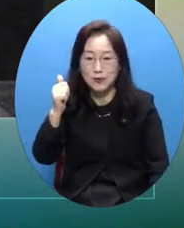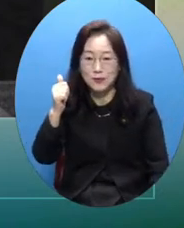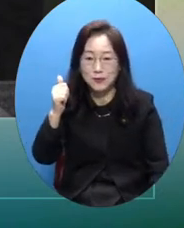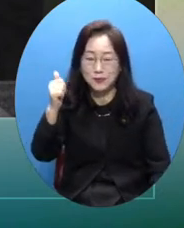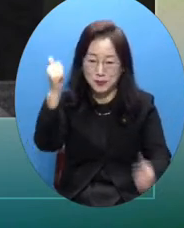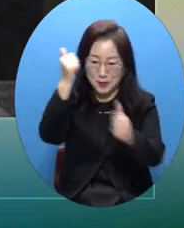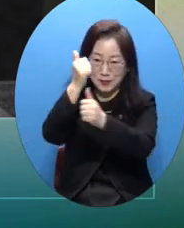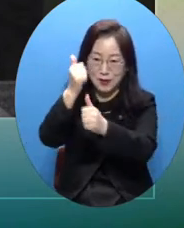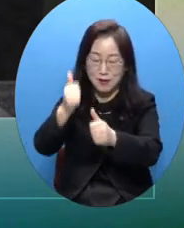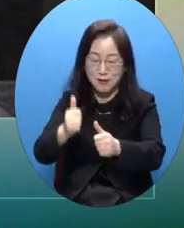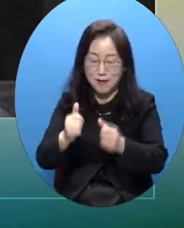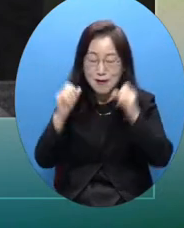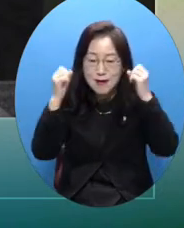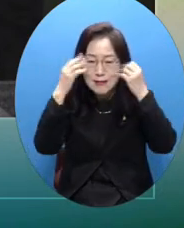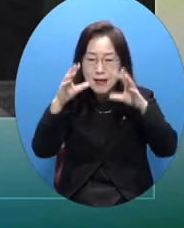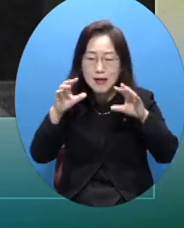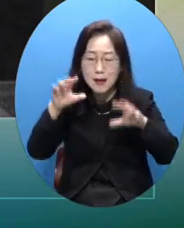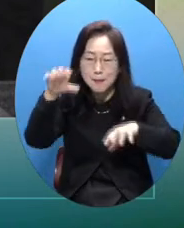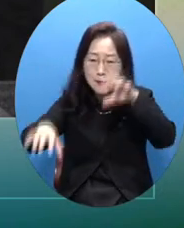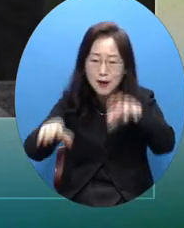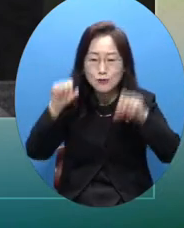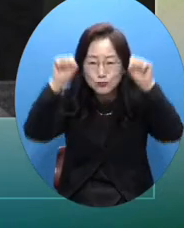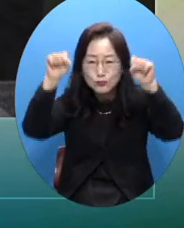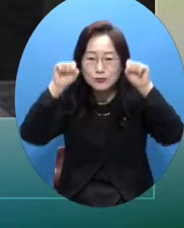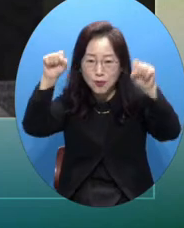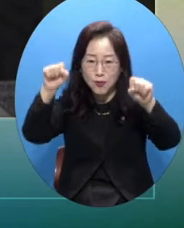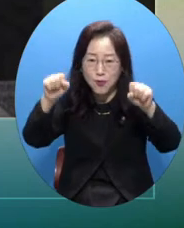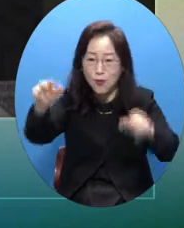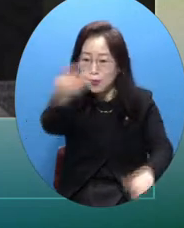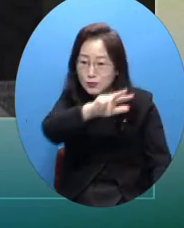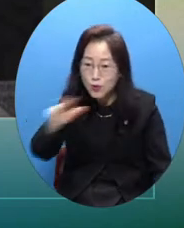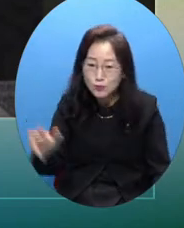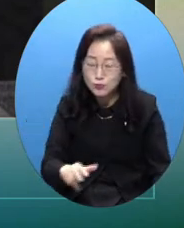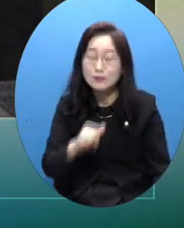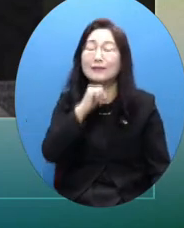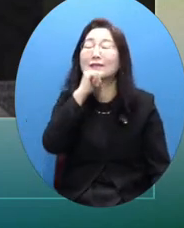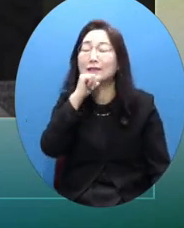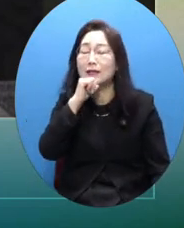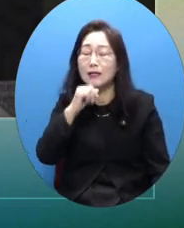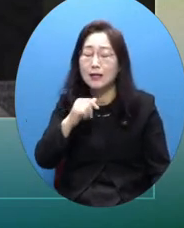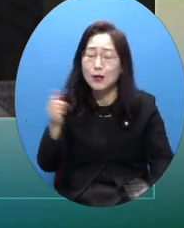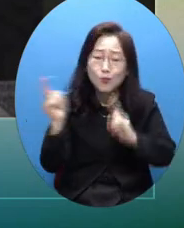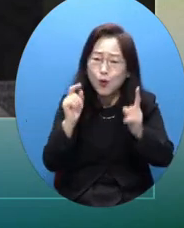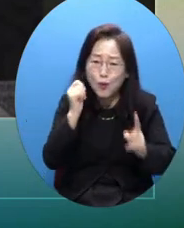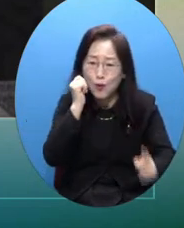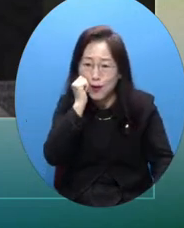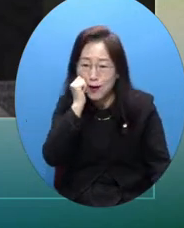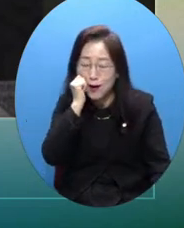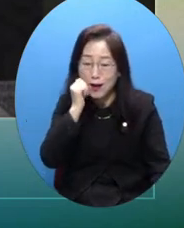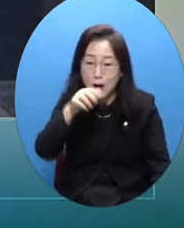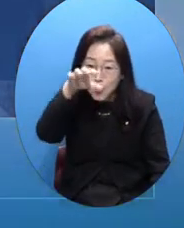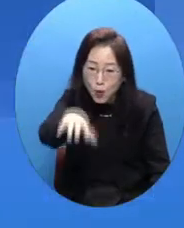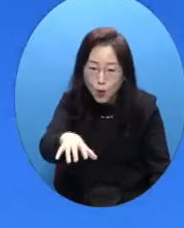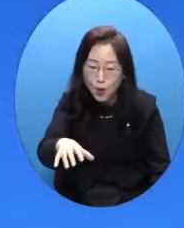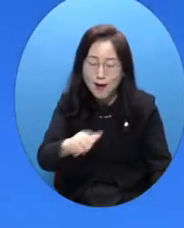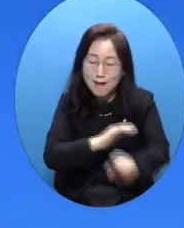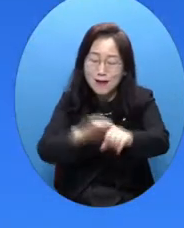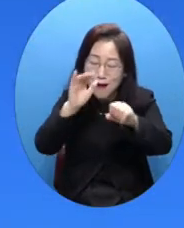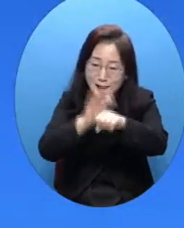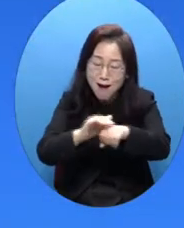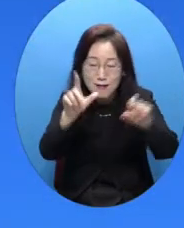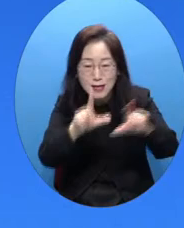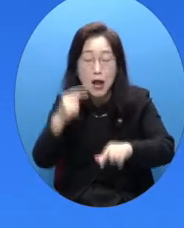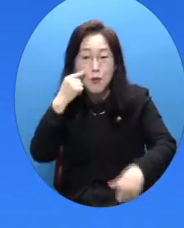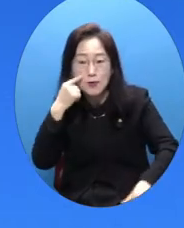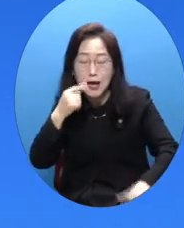and worked with the president park at that time it was a long time ago it was like a 30 or